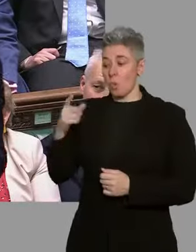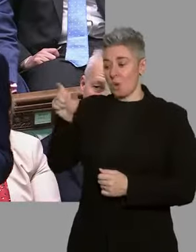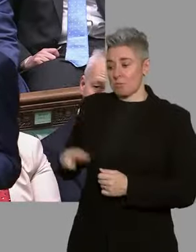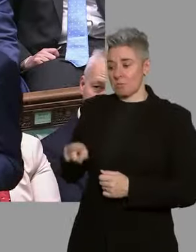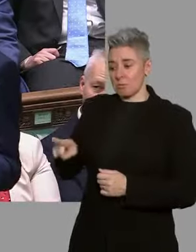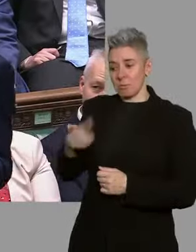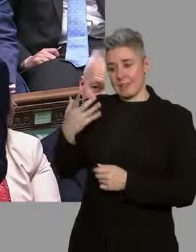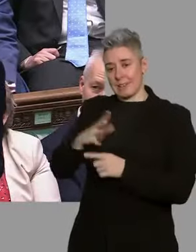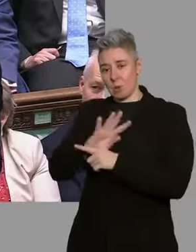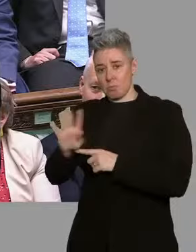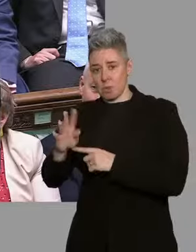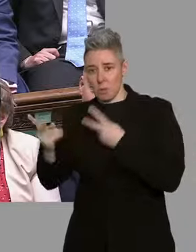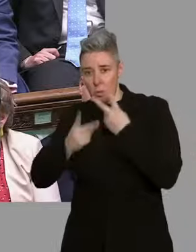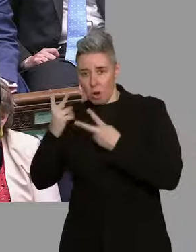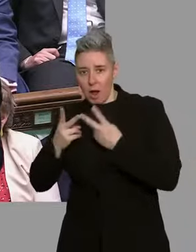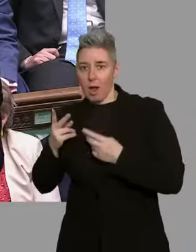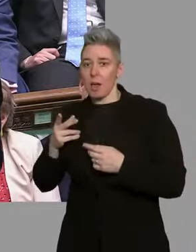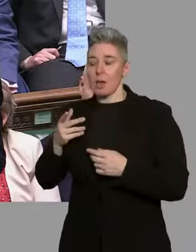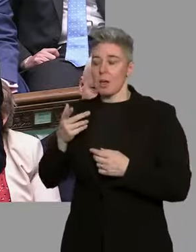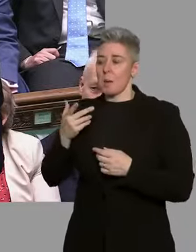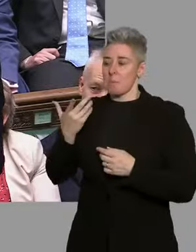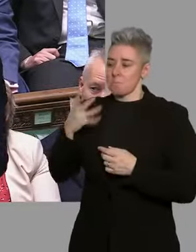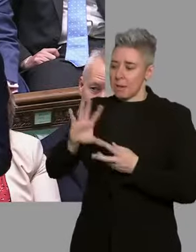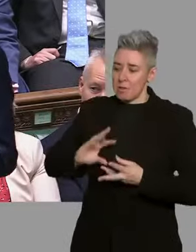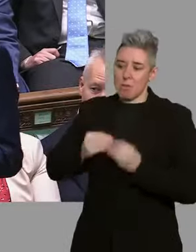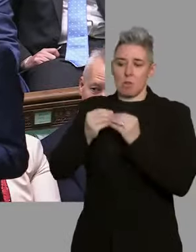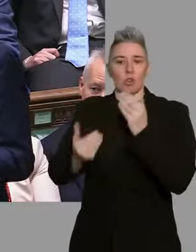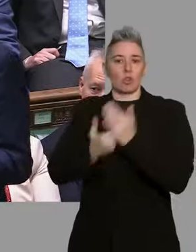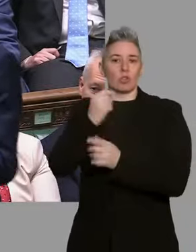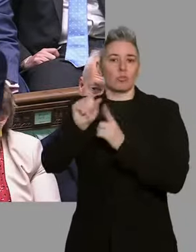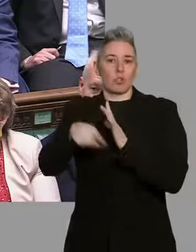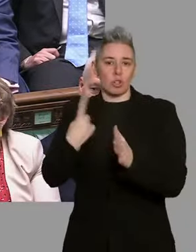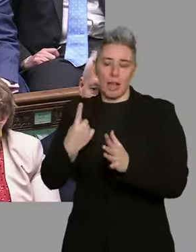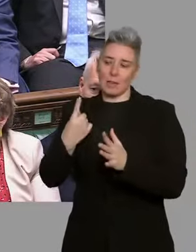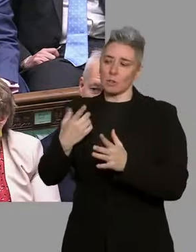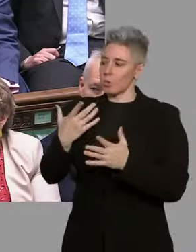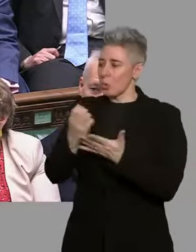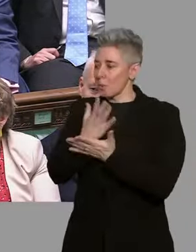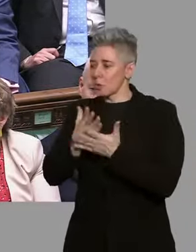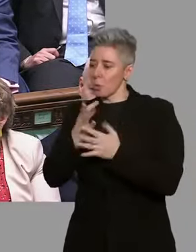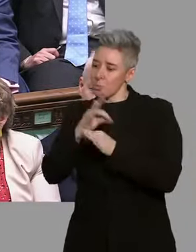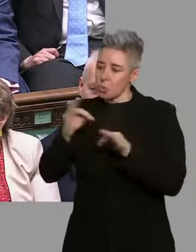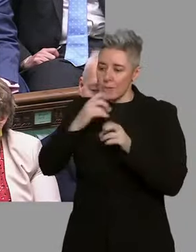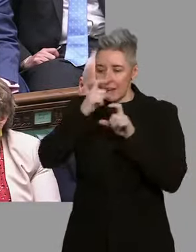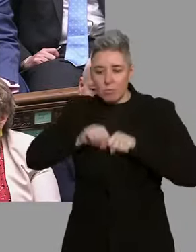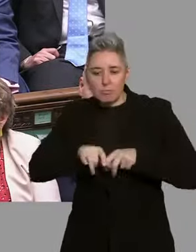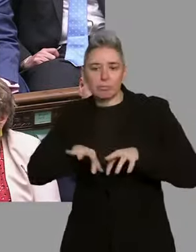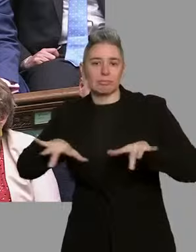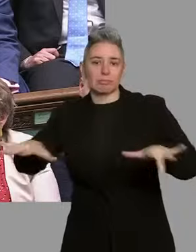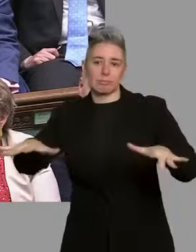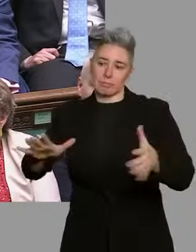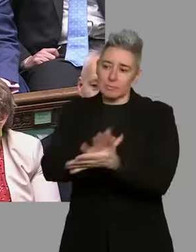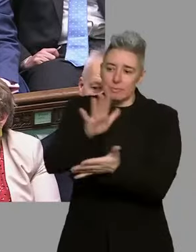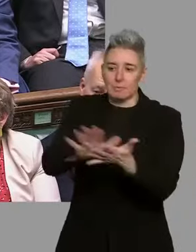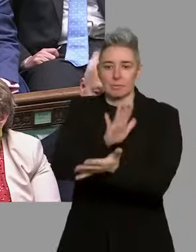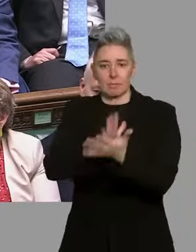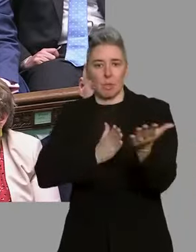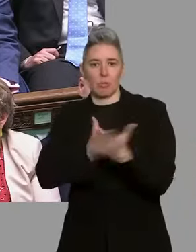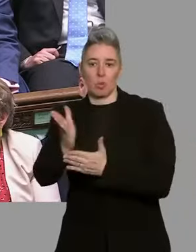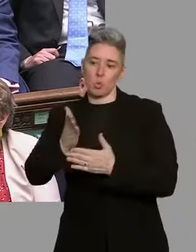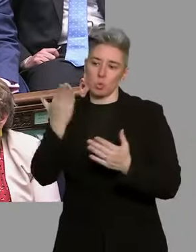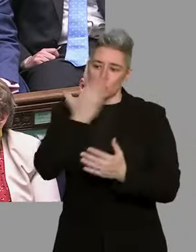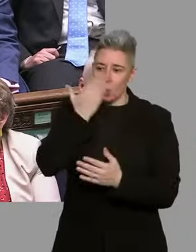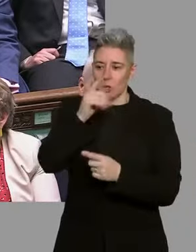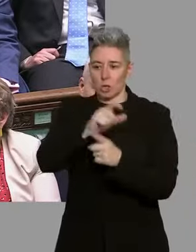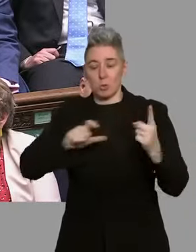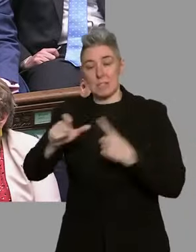spread the joy of music to young people in our schools and communities. So will the Prime Minister meet Caitlin to hear more about